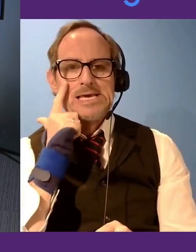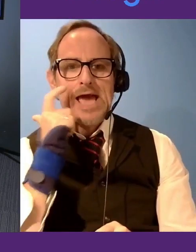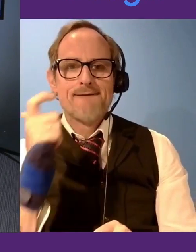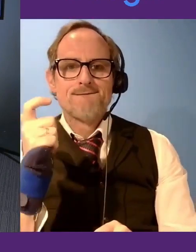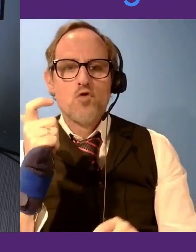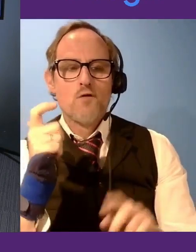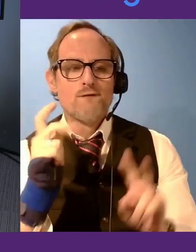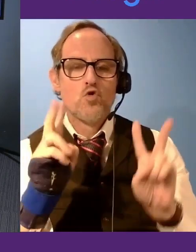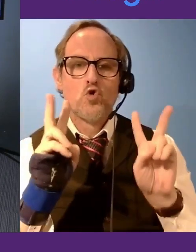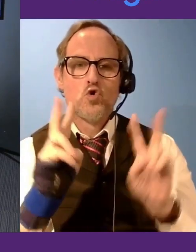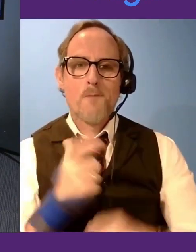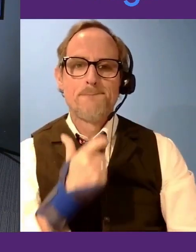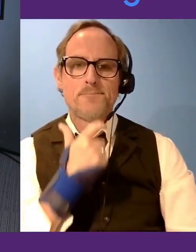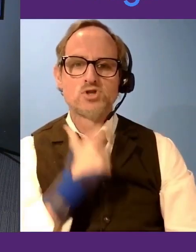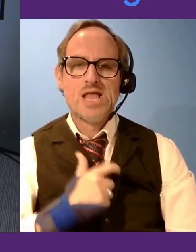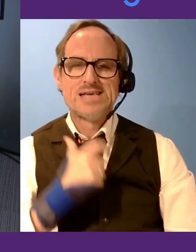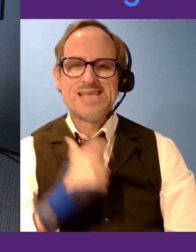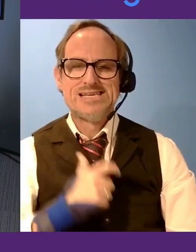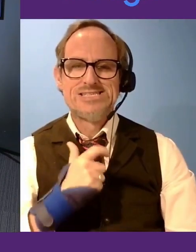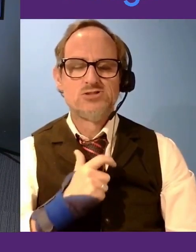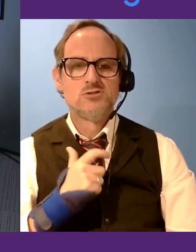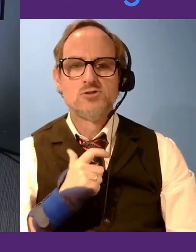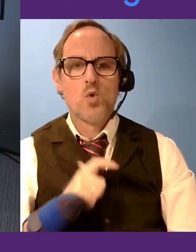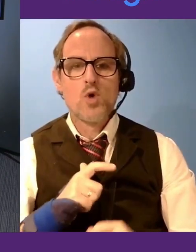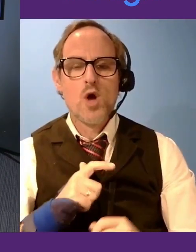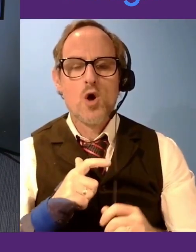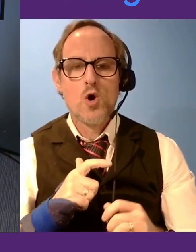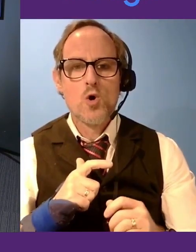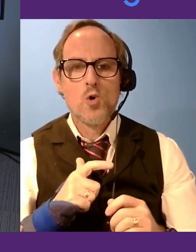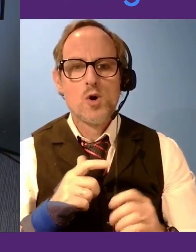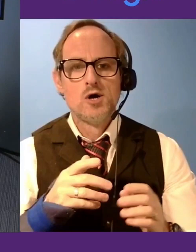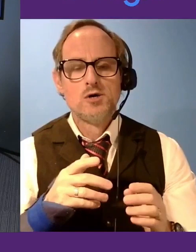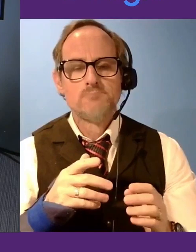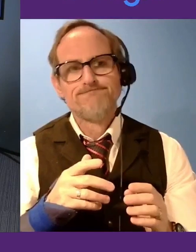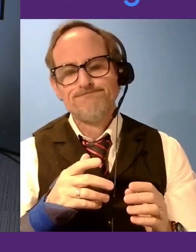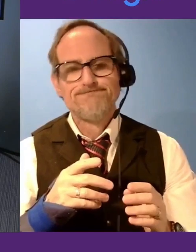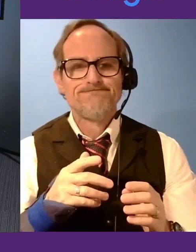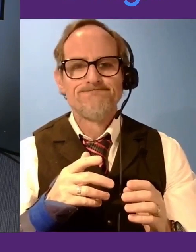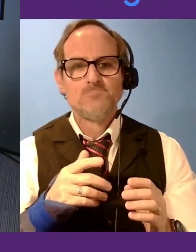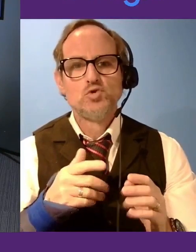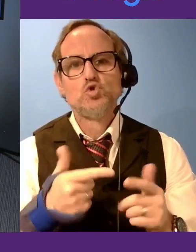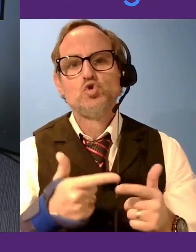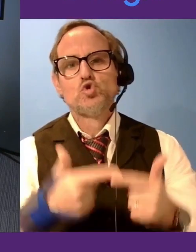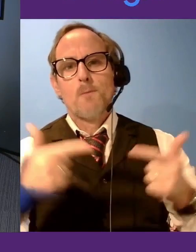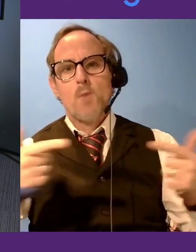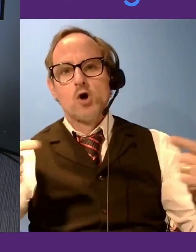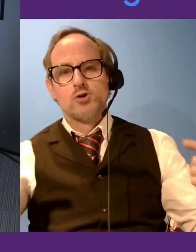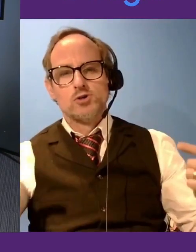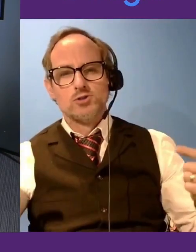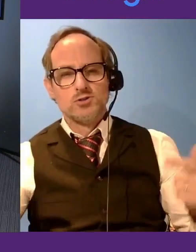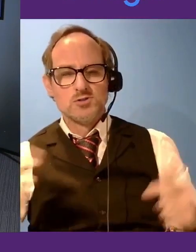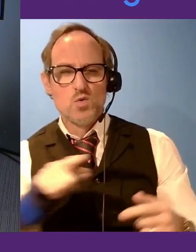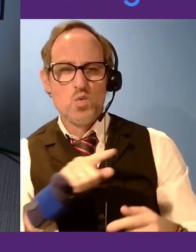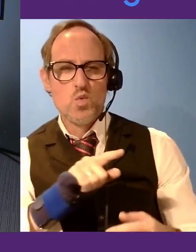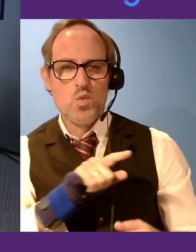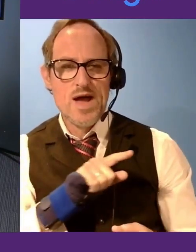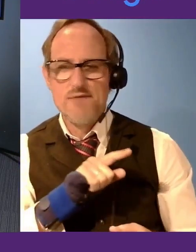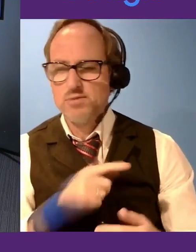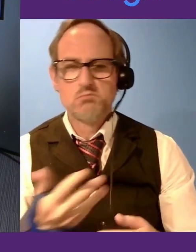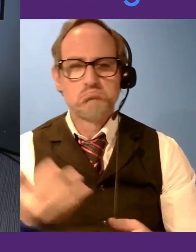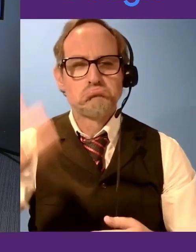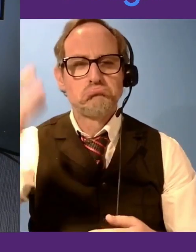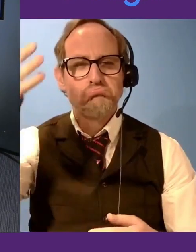ago, there was a trend to create a completely different experience that was quote unquote accessible. And, then, lots of